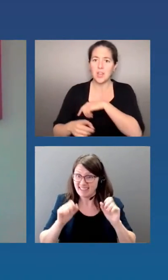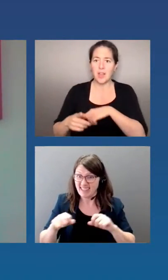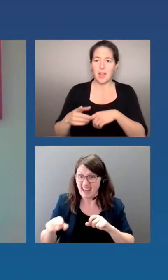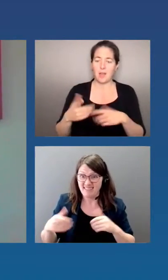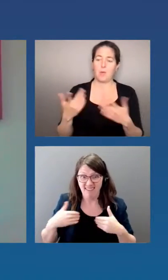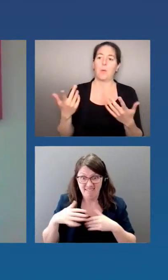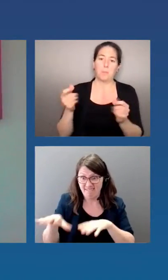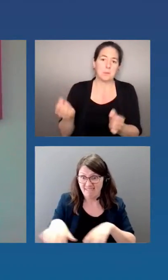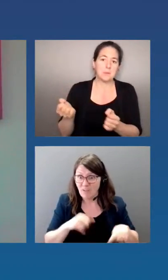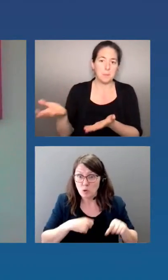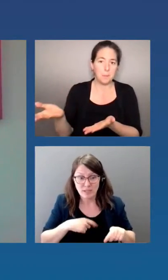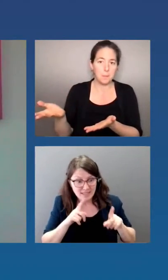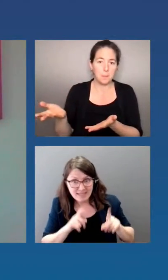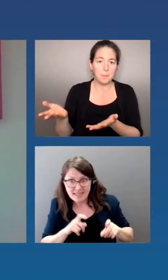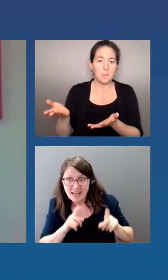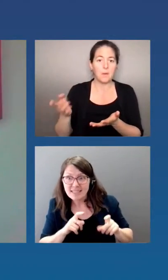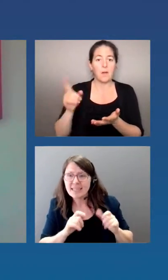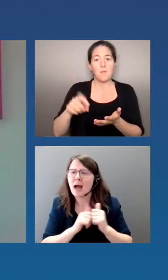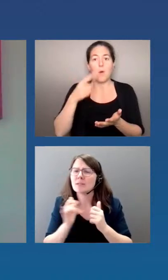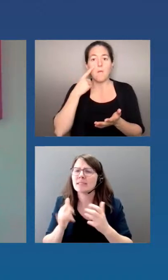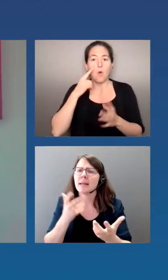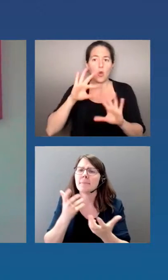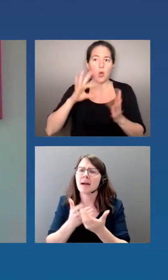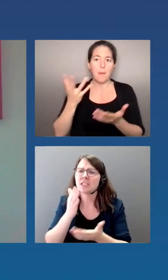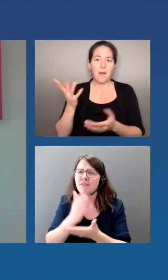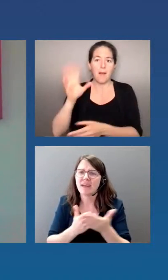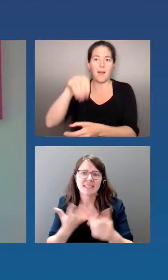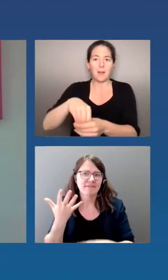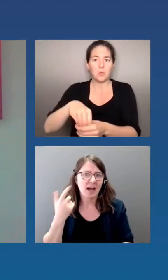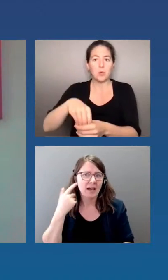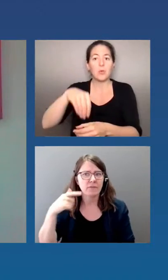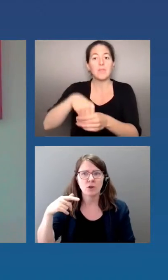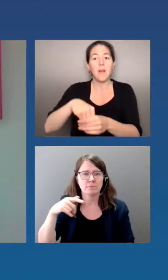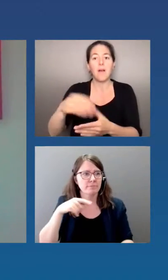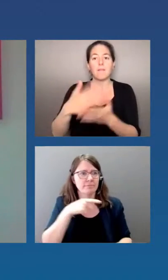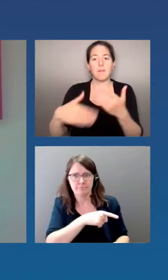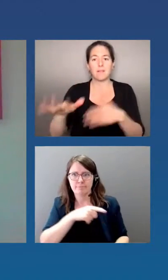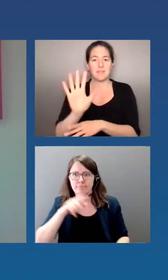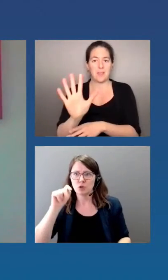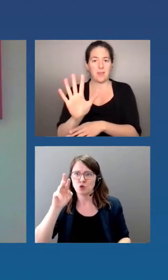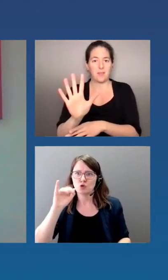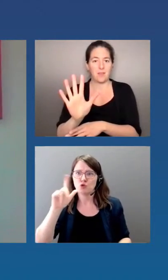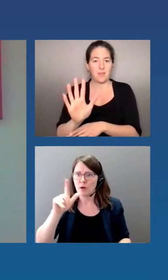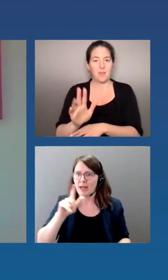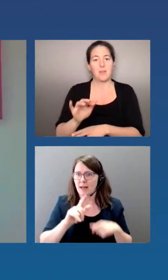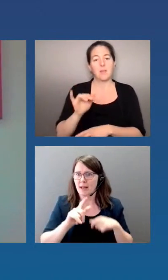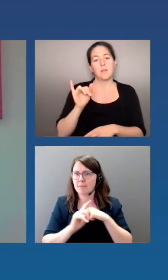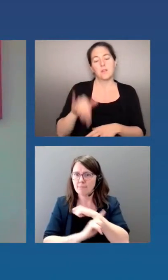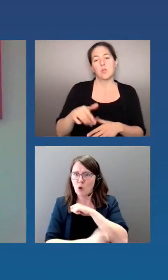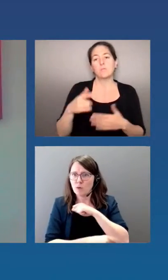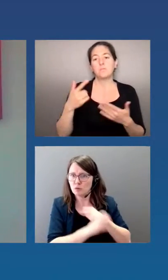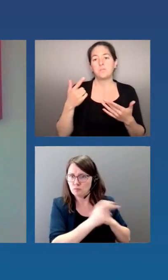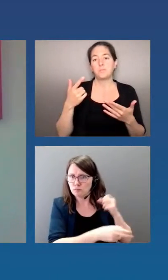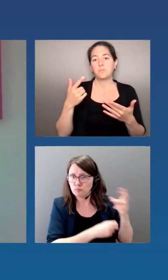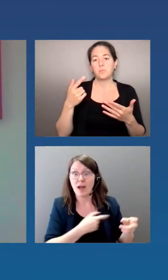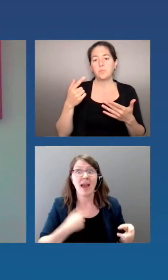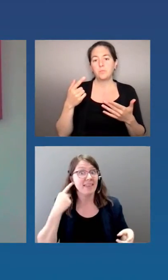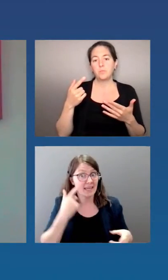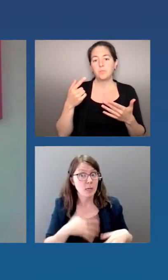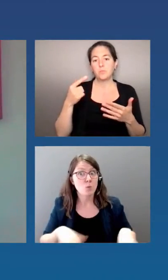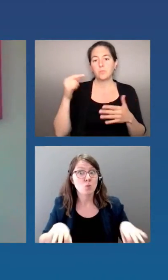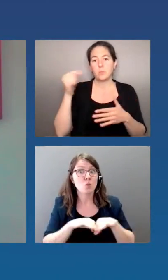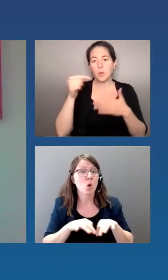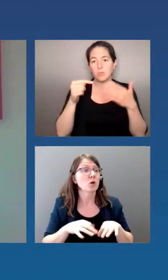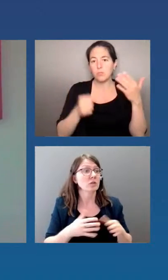with phase 5 of the landfill? But certainly those are things that I think we need to consider and look at so that we don't fall into the trap of just